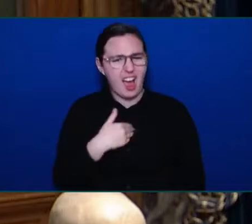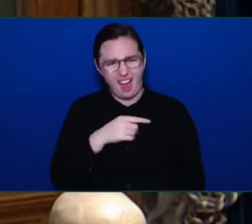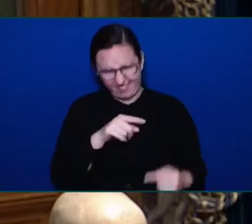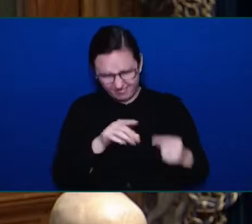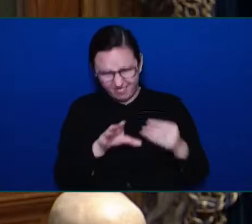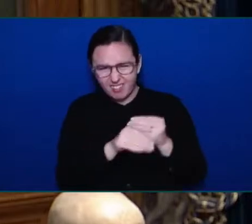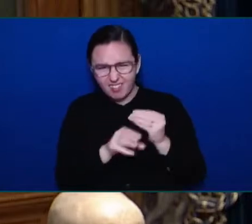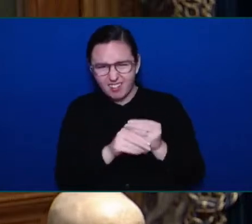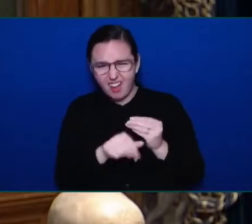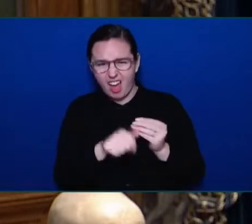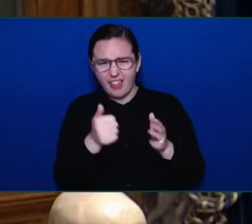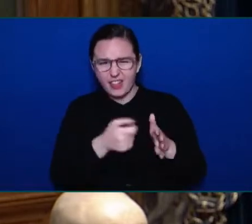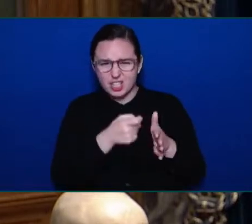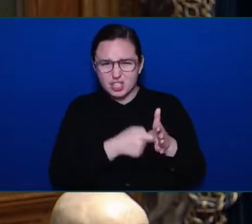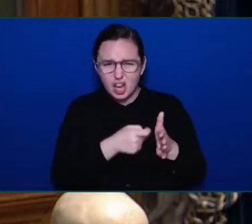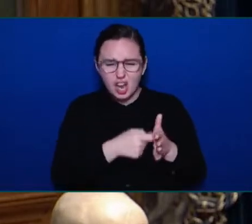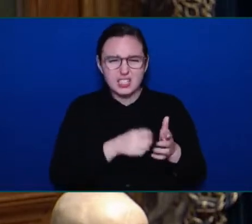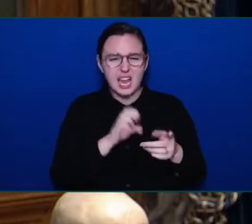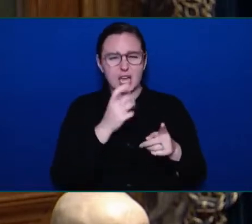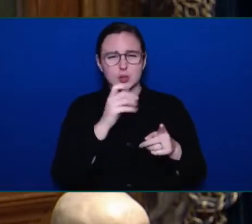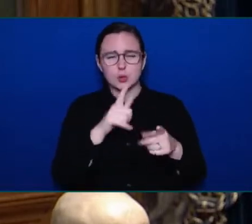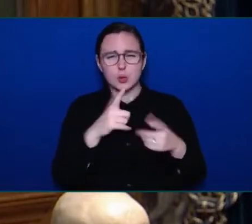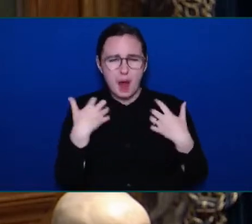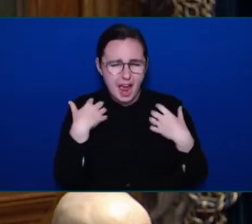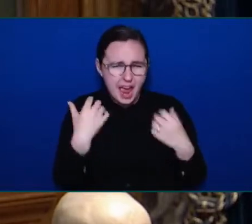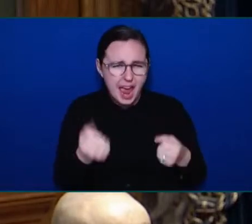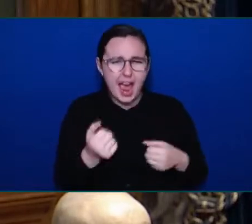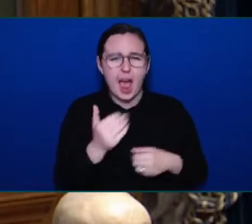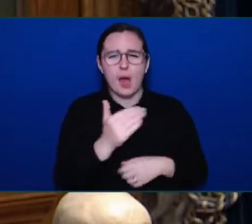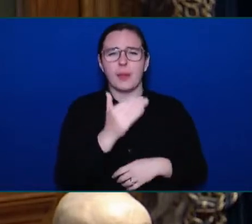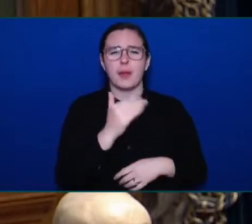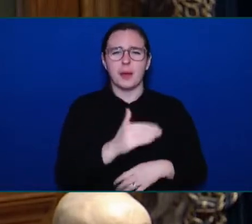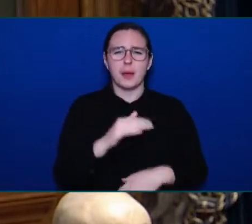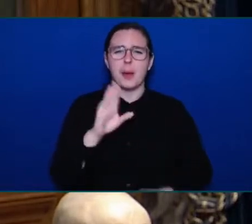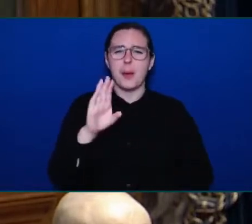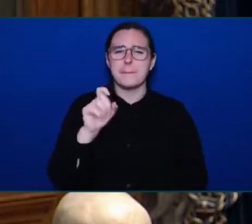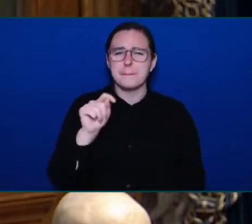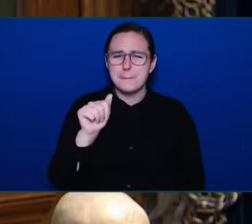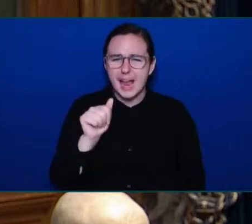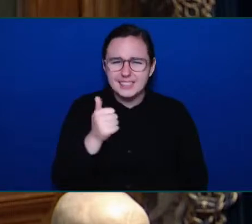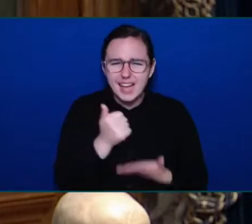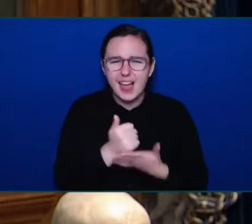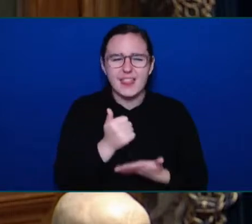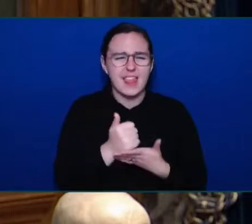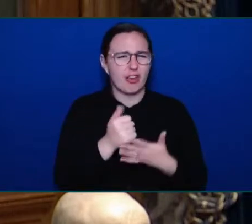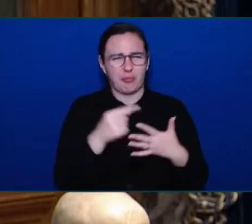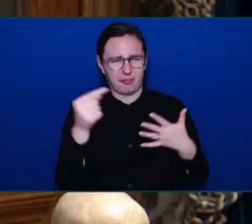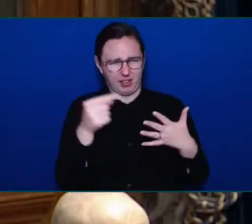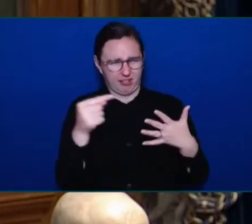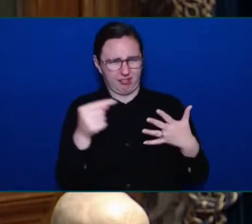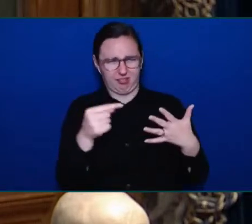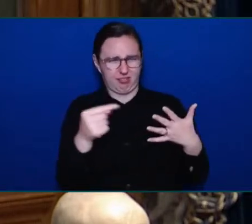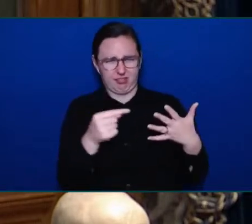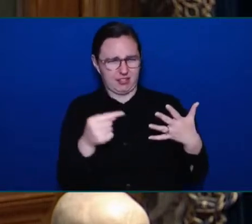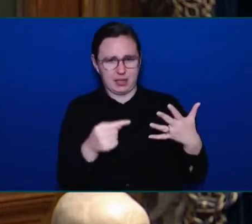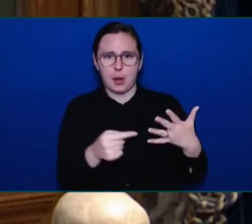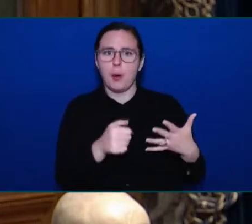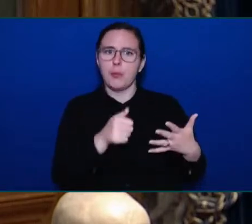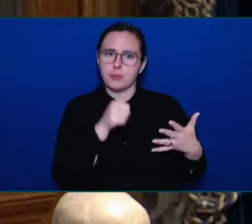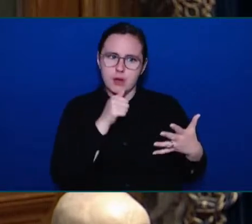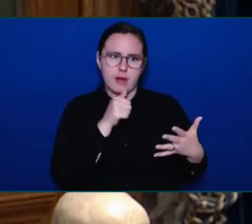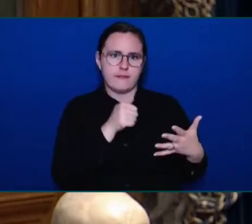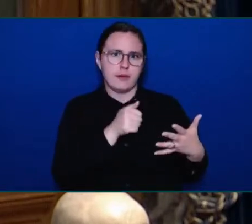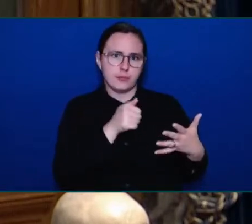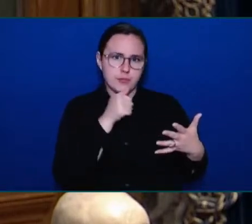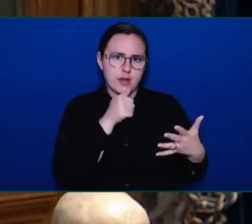month. More and more for-profit corporate clinics are popping up, and yet nothing has been done.